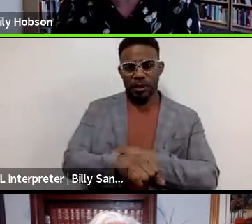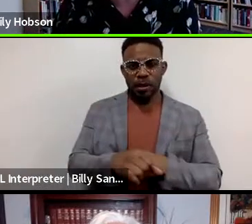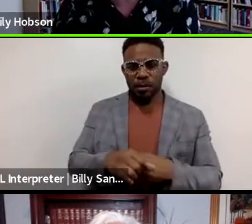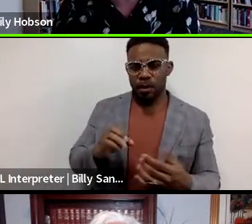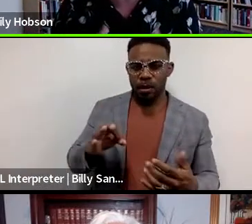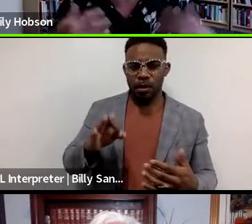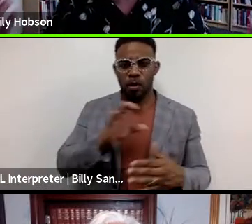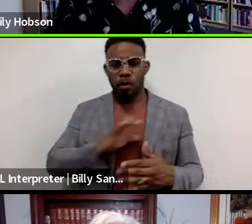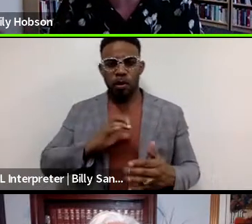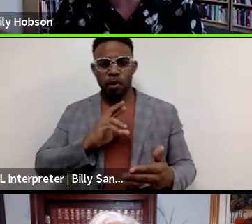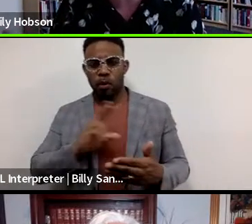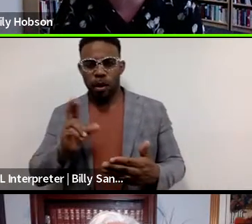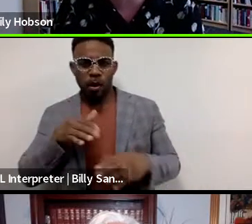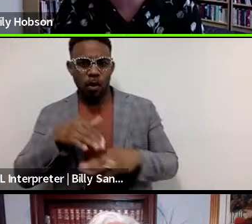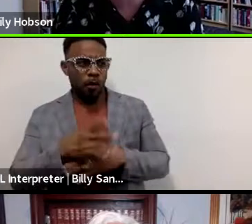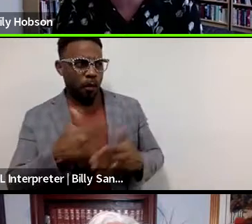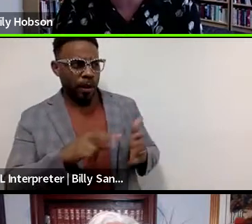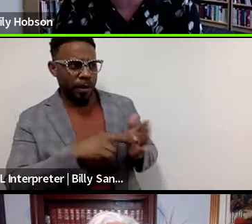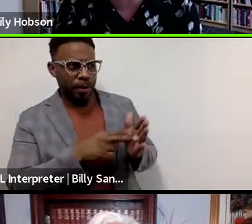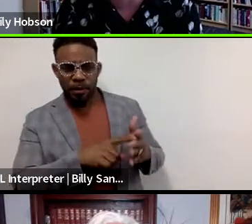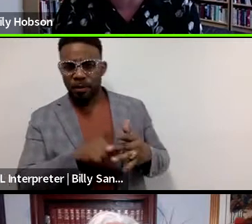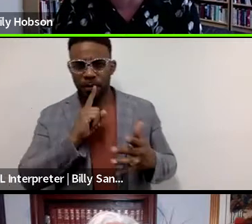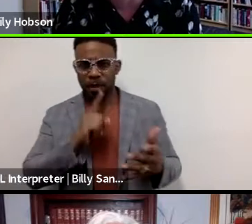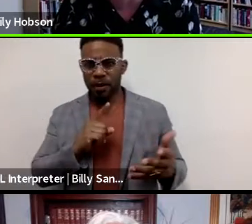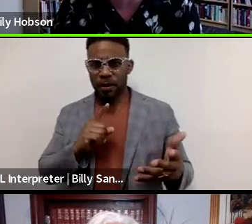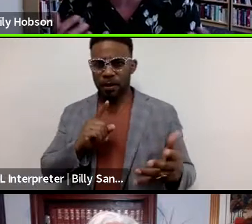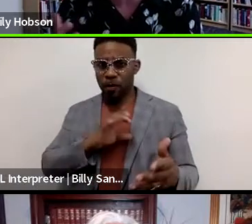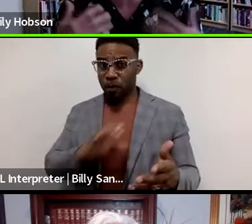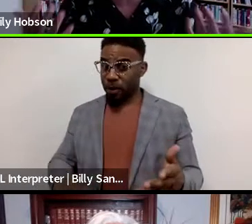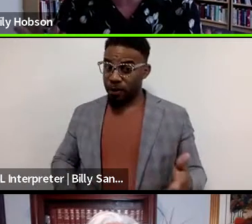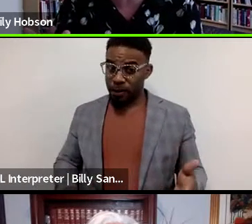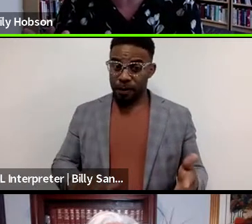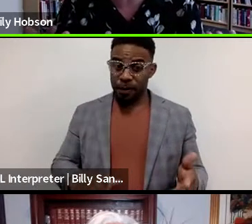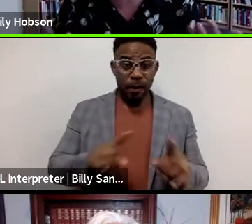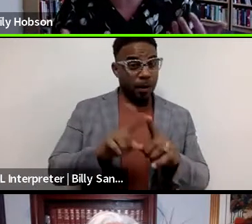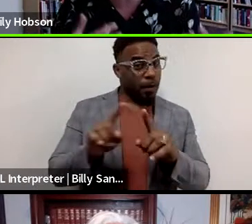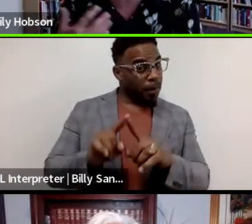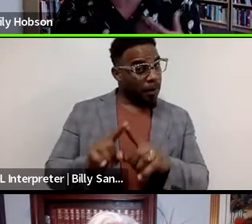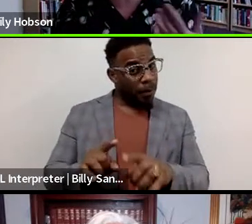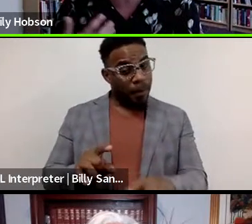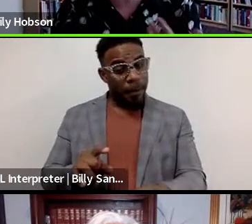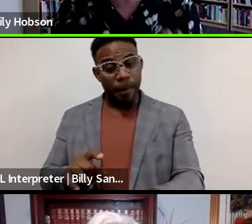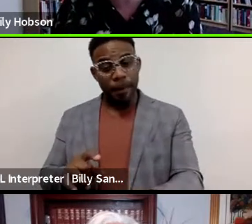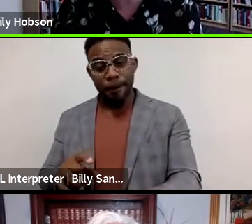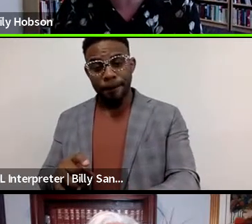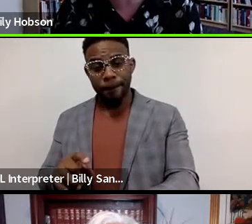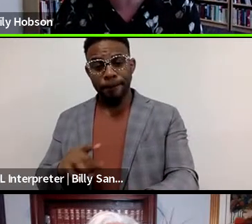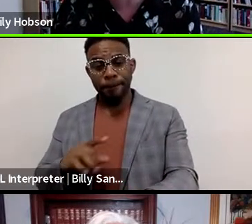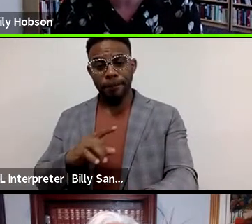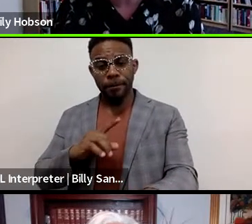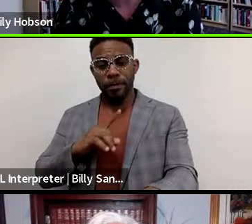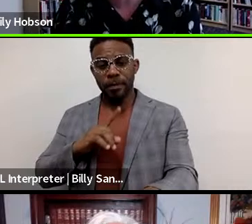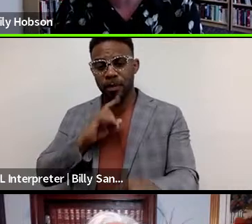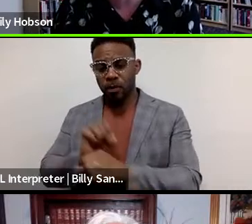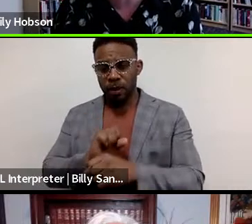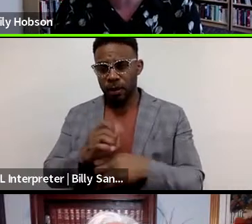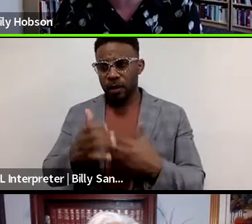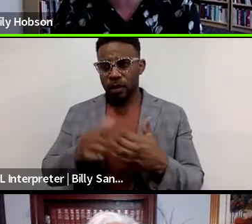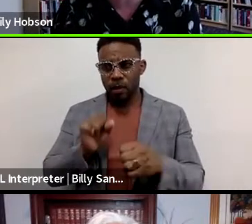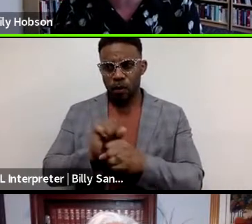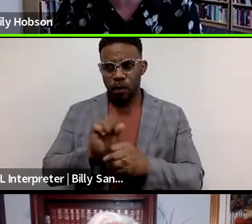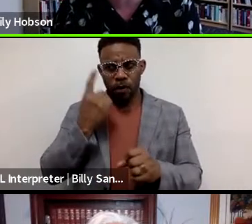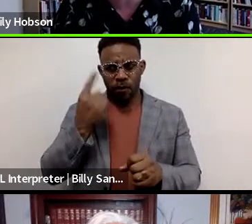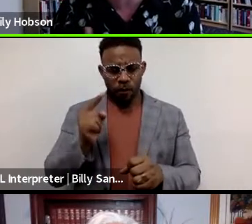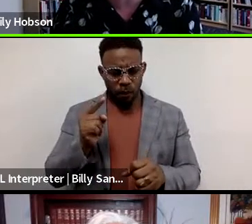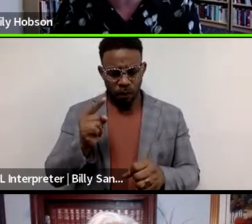of the Christian right over what it means to be Christian, as well as to really kind of work